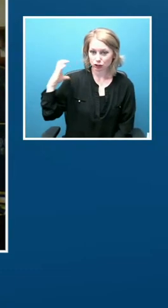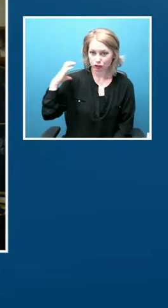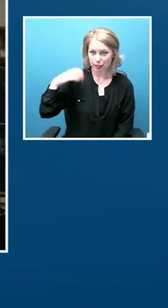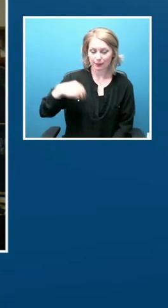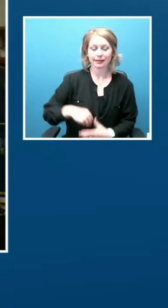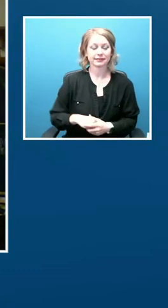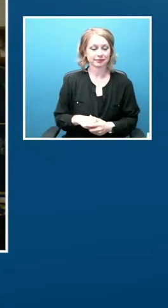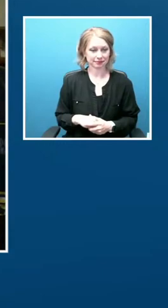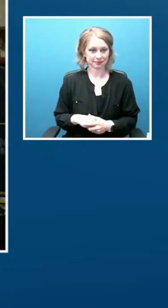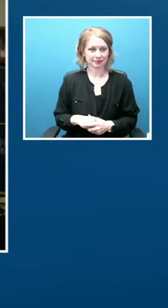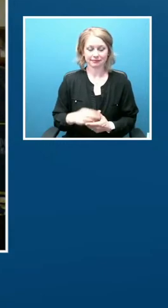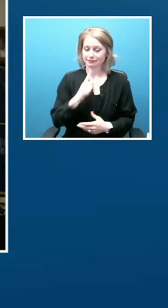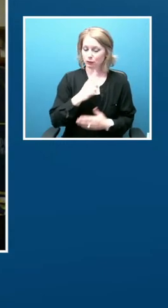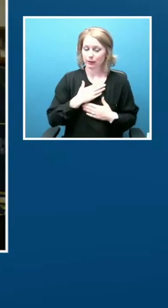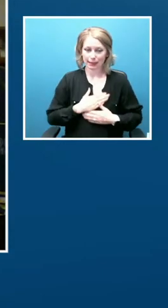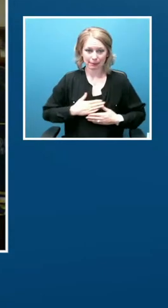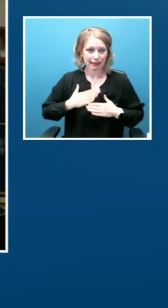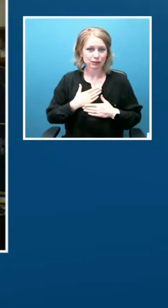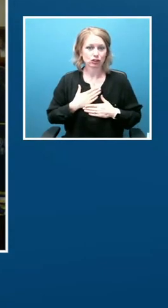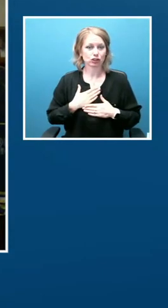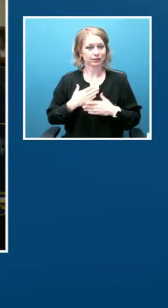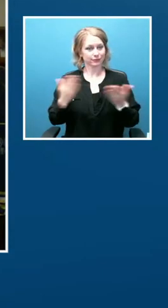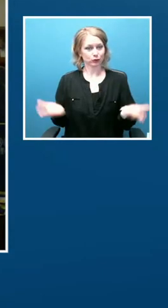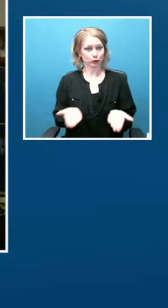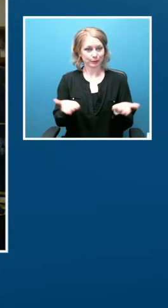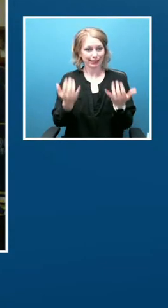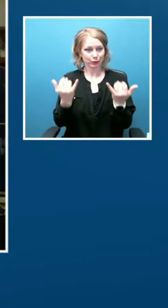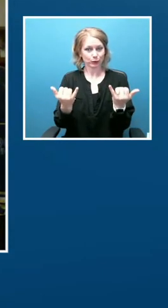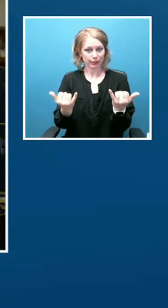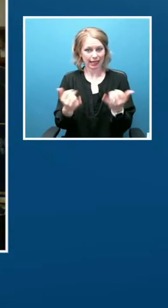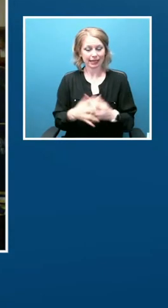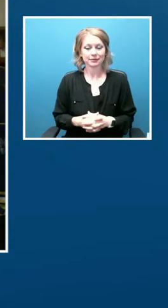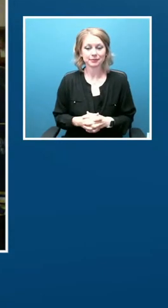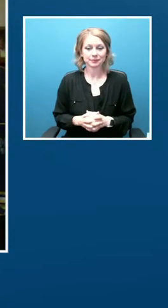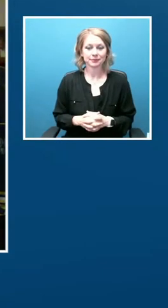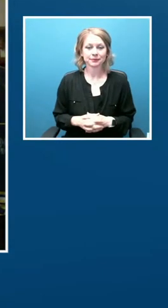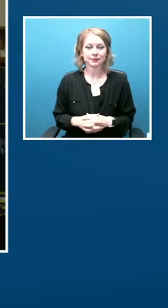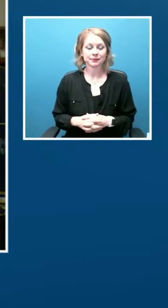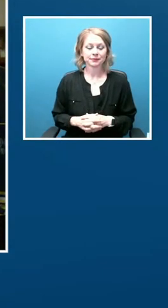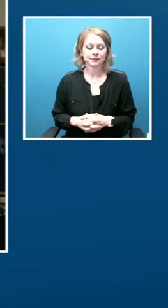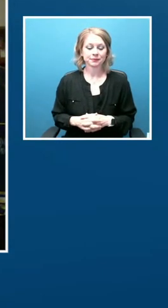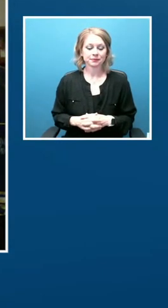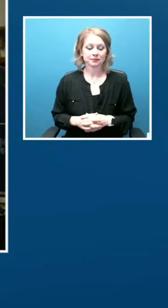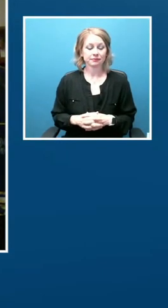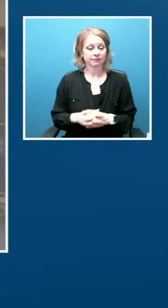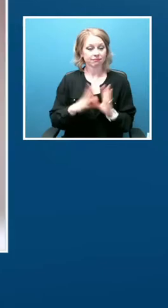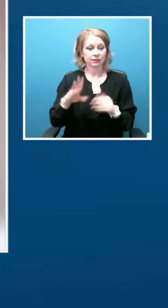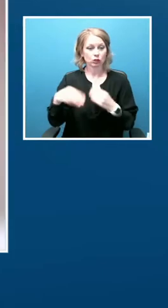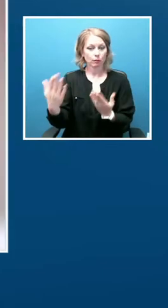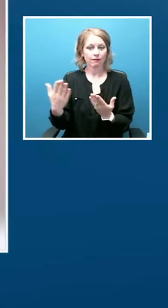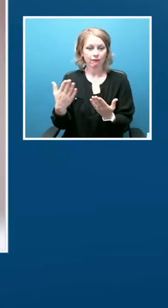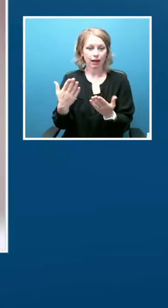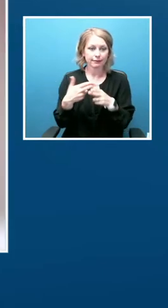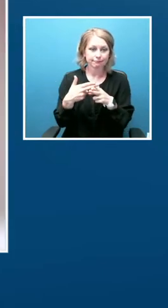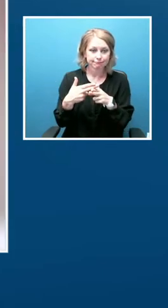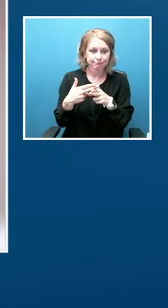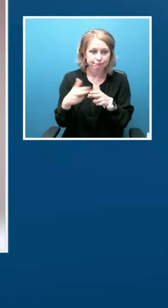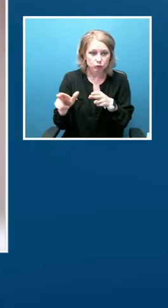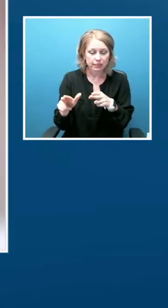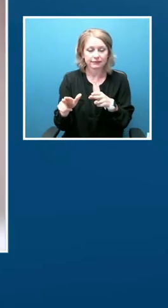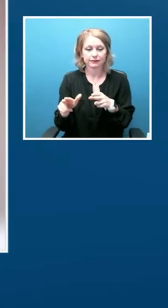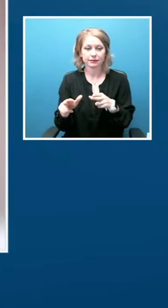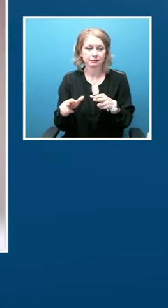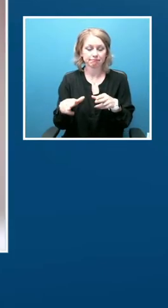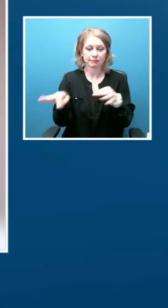to be before you today. And just to give you some brief background